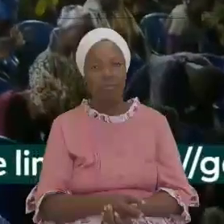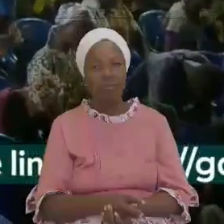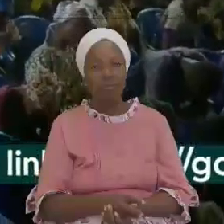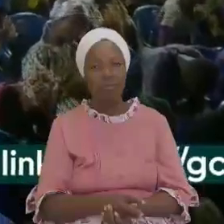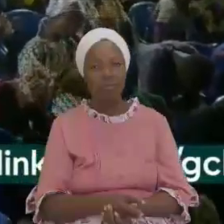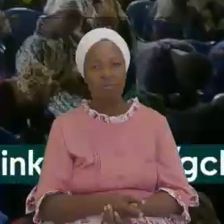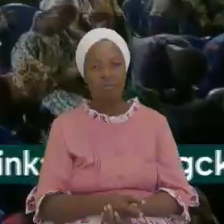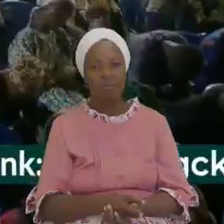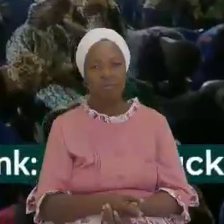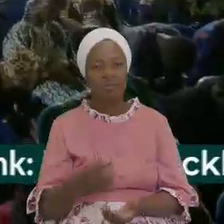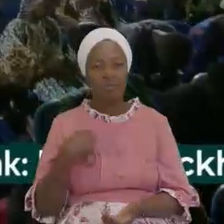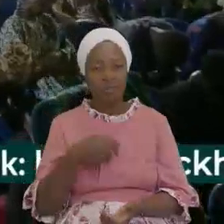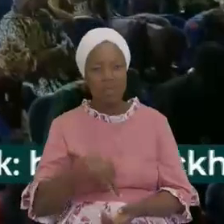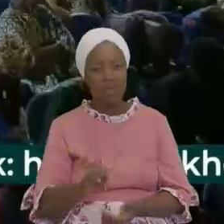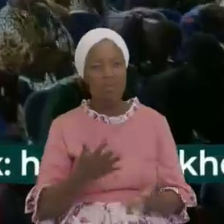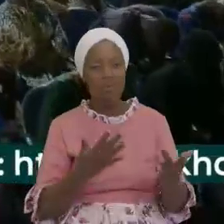we are still waiting.